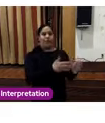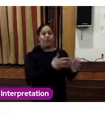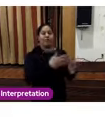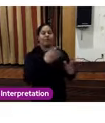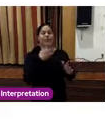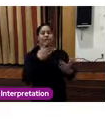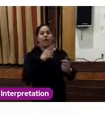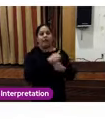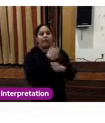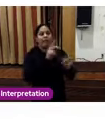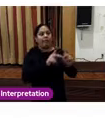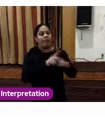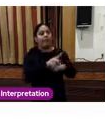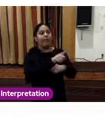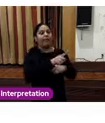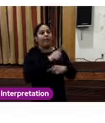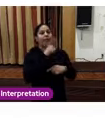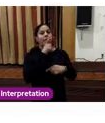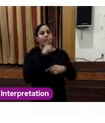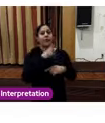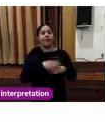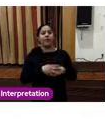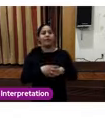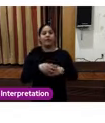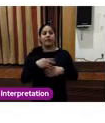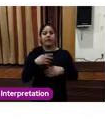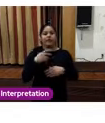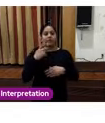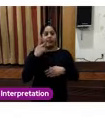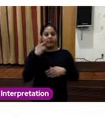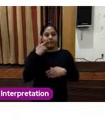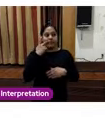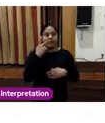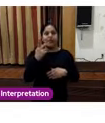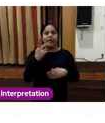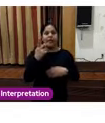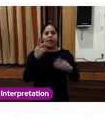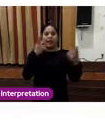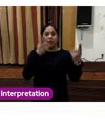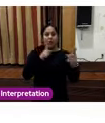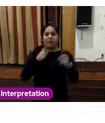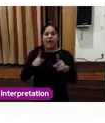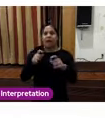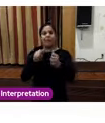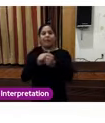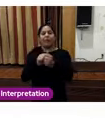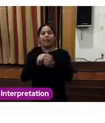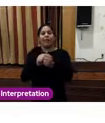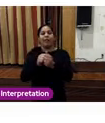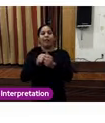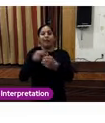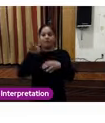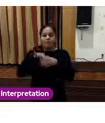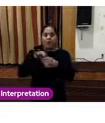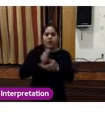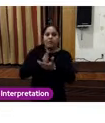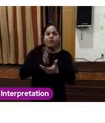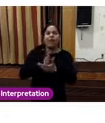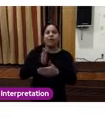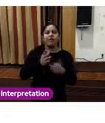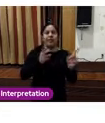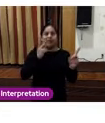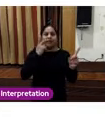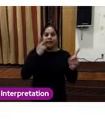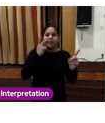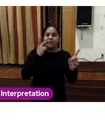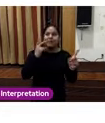anybody else that sees the attack on voting rights that's happening in our country, that sees our